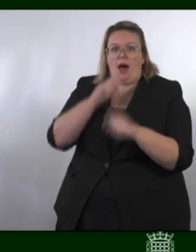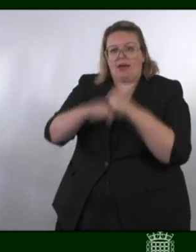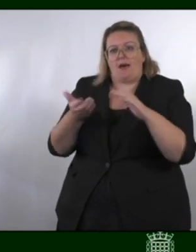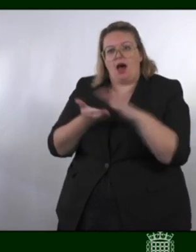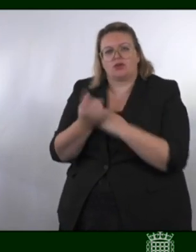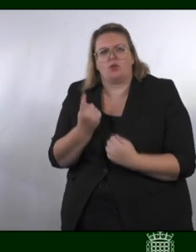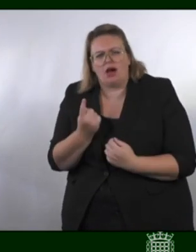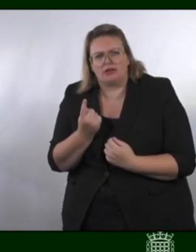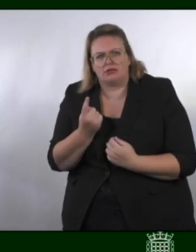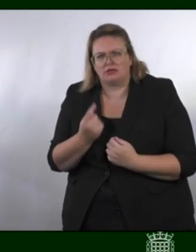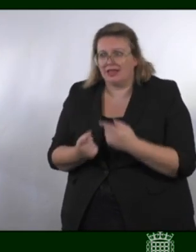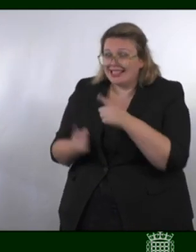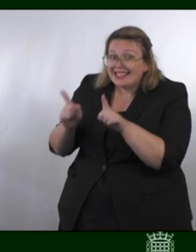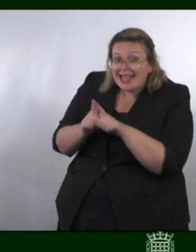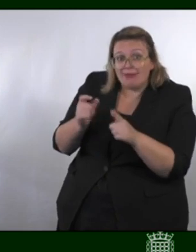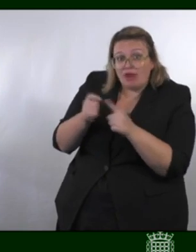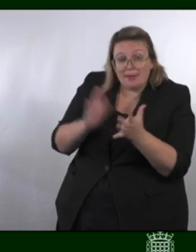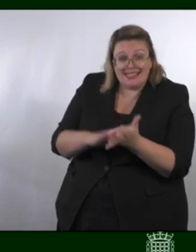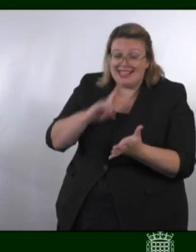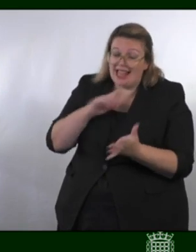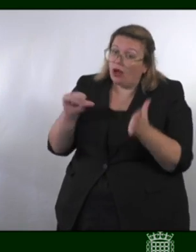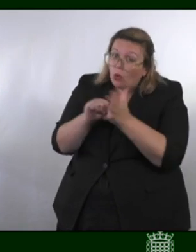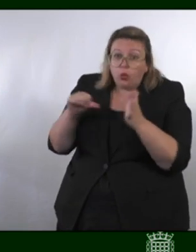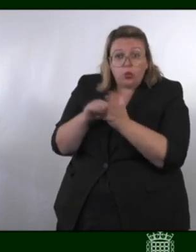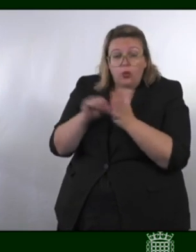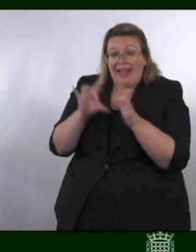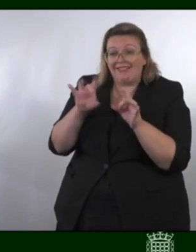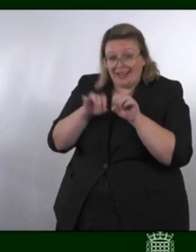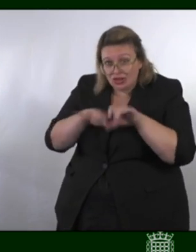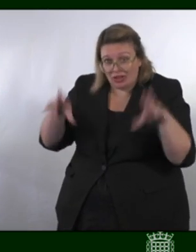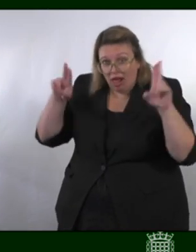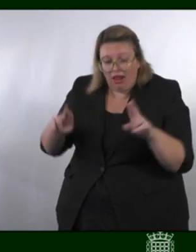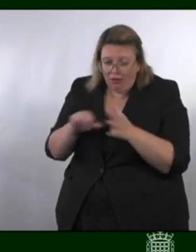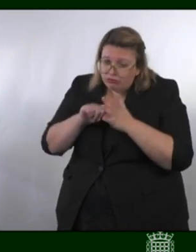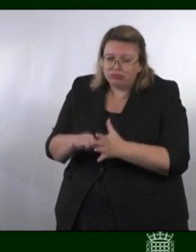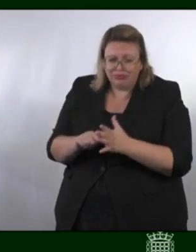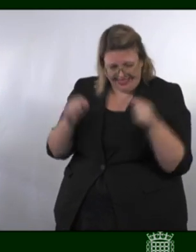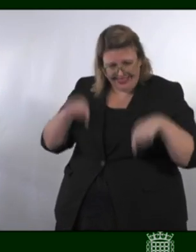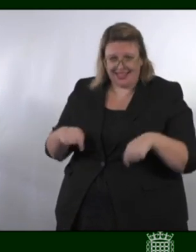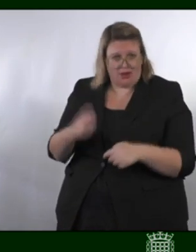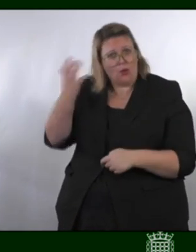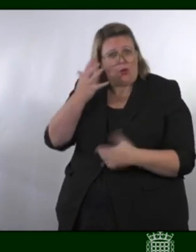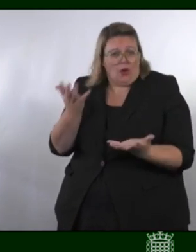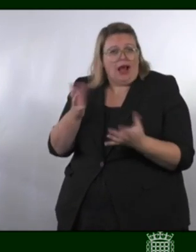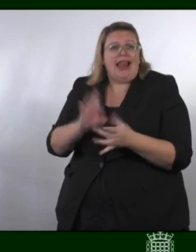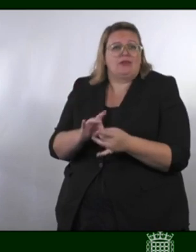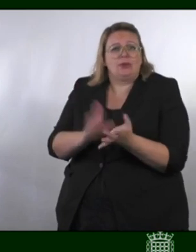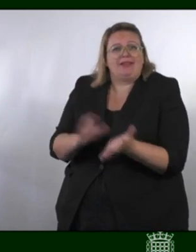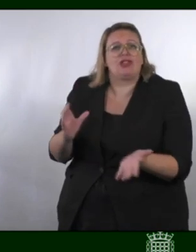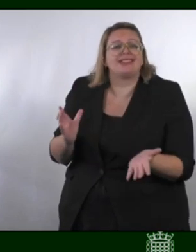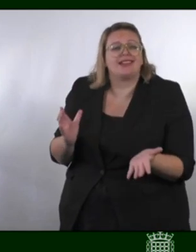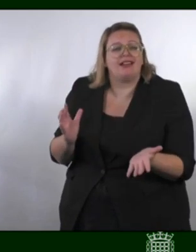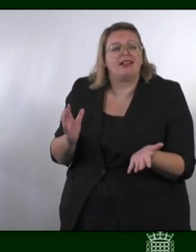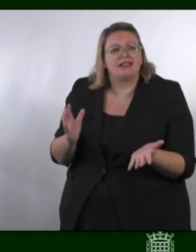a chance of getting infection rates down. This goes to the heart of the issue in Greater Manchester and elsewhere, because the widespread fear, Prime